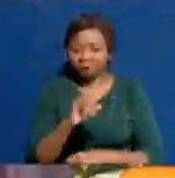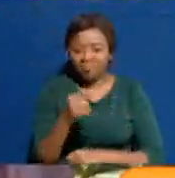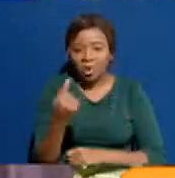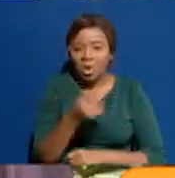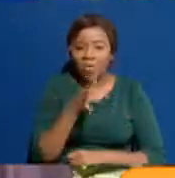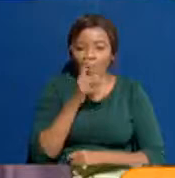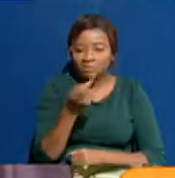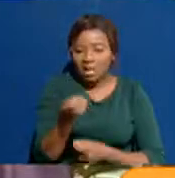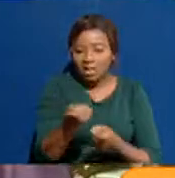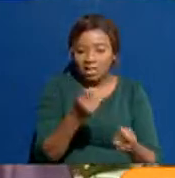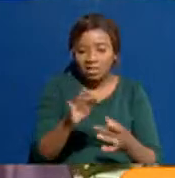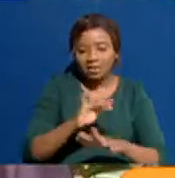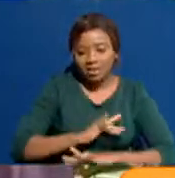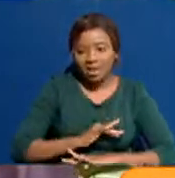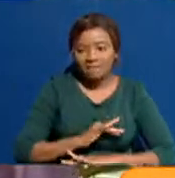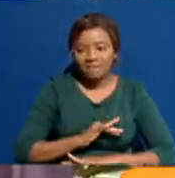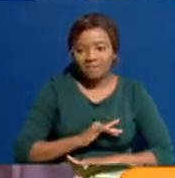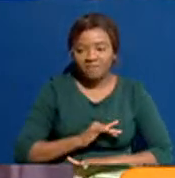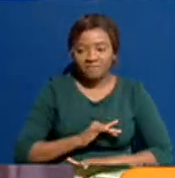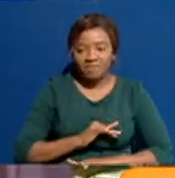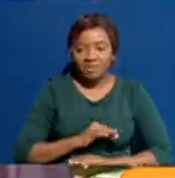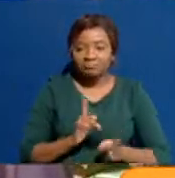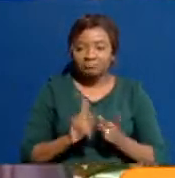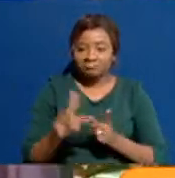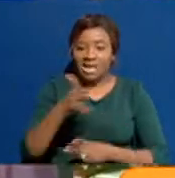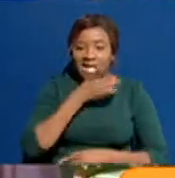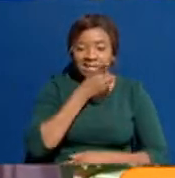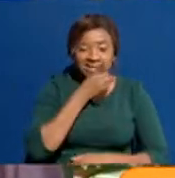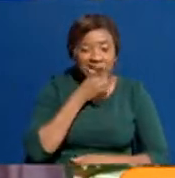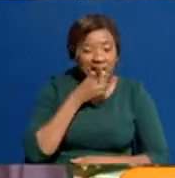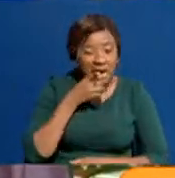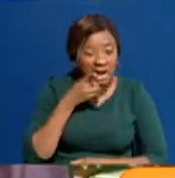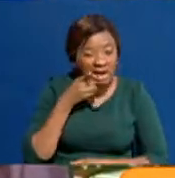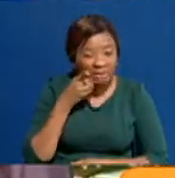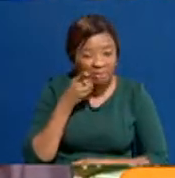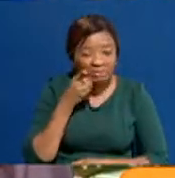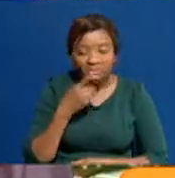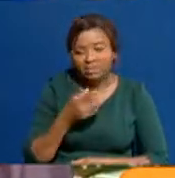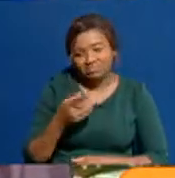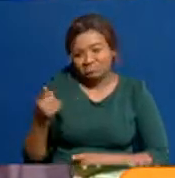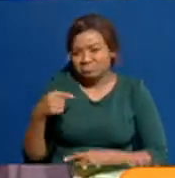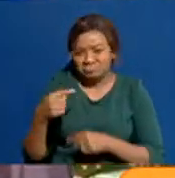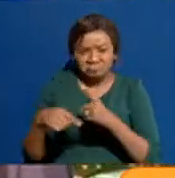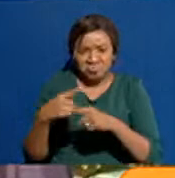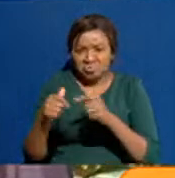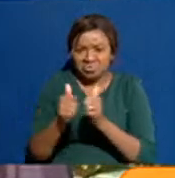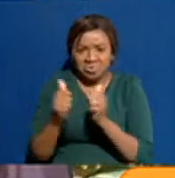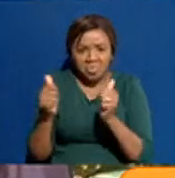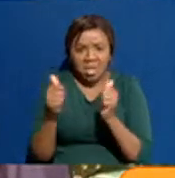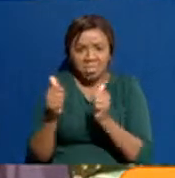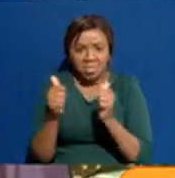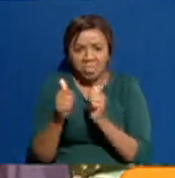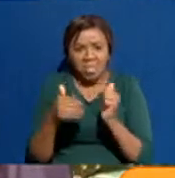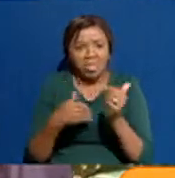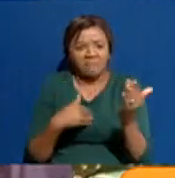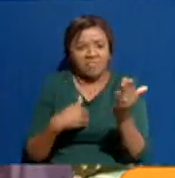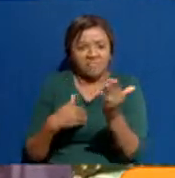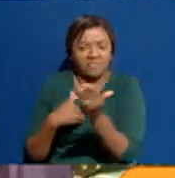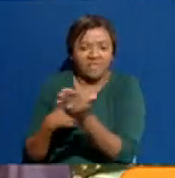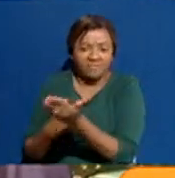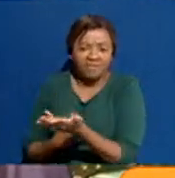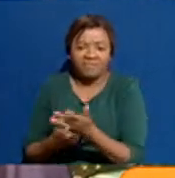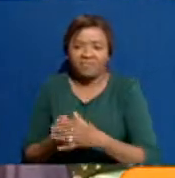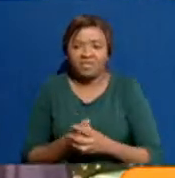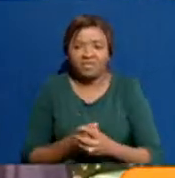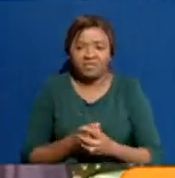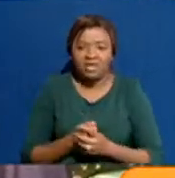Mimea mingi haistahimili ukame. But saa hii hata vile ukame huko utaona fenesiko na ni mumea